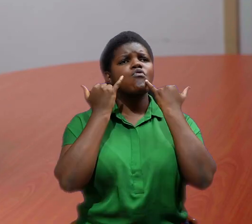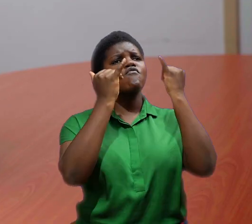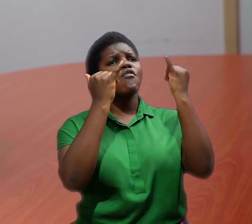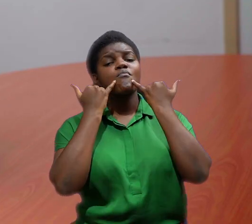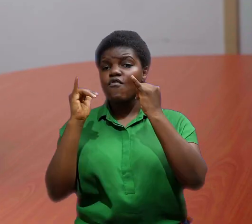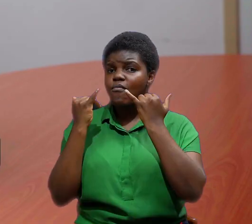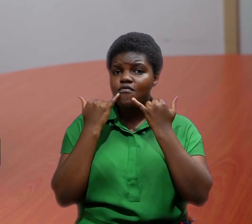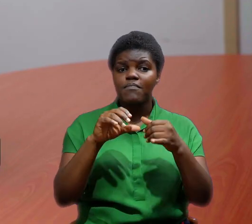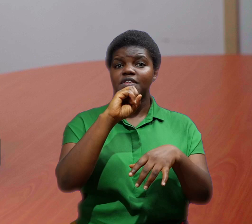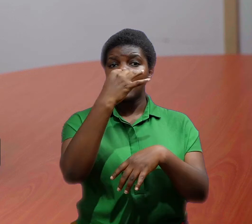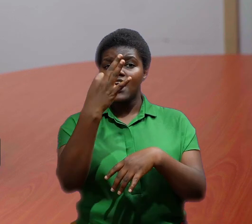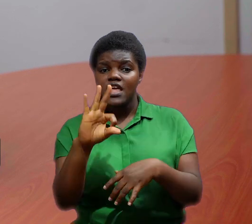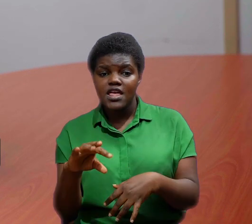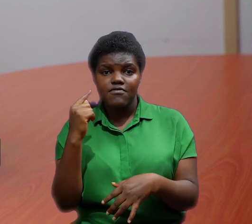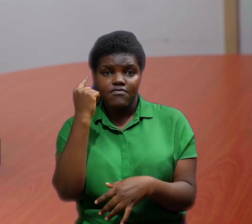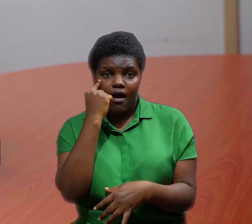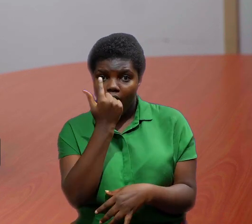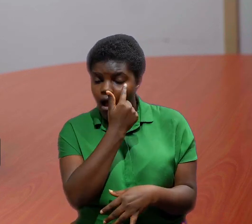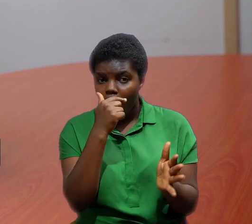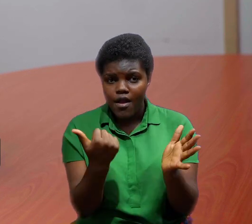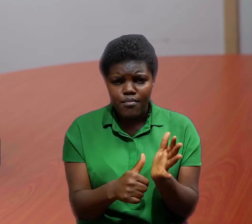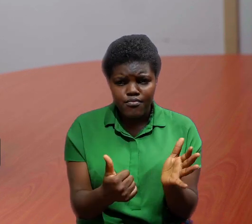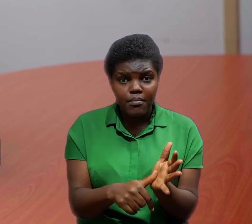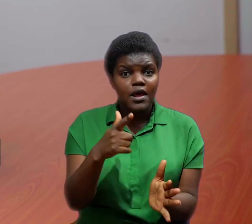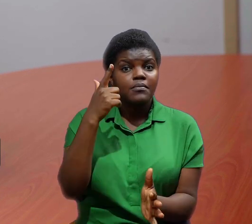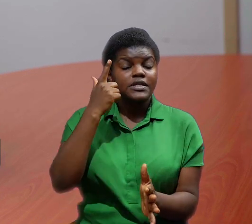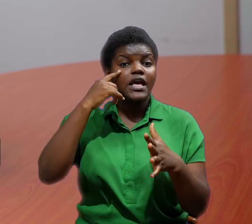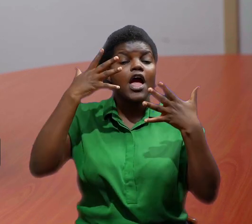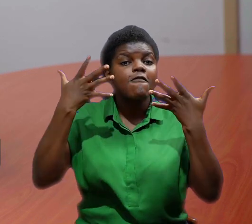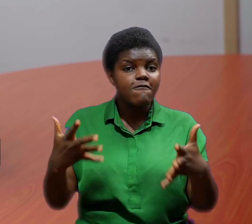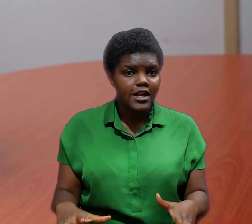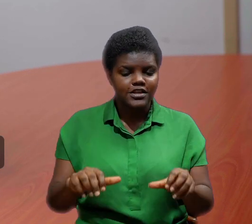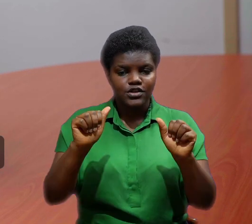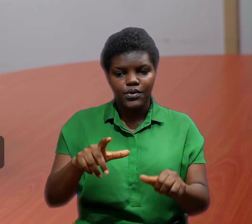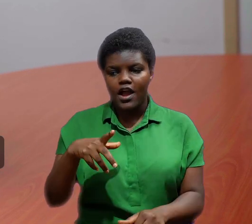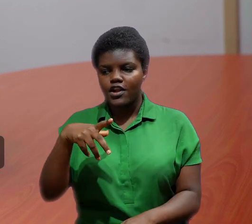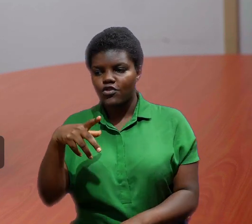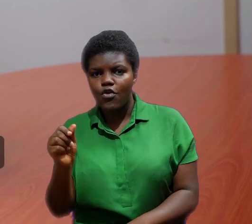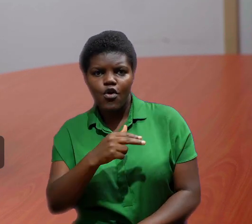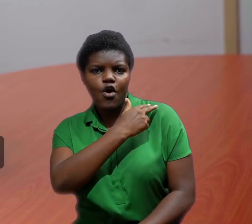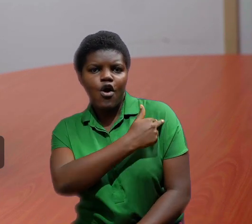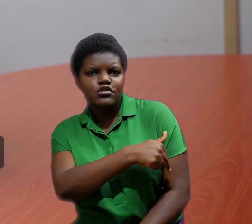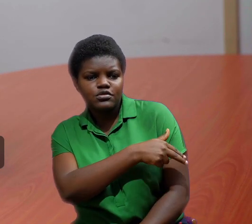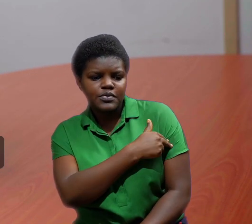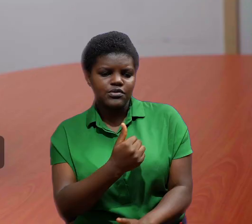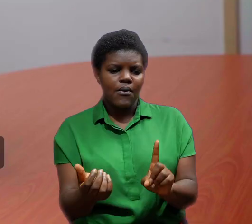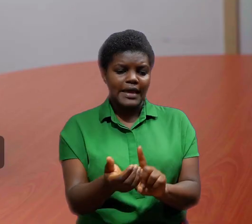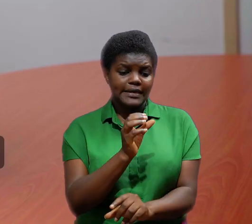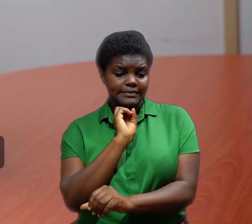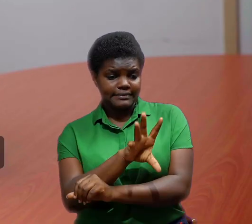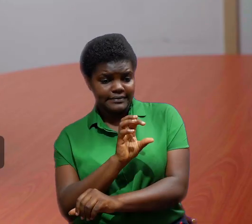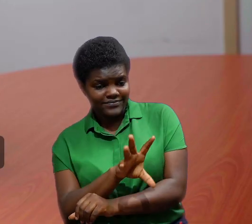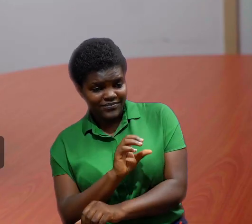and if an eye problem has been detected, we can always go seek